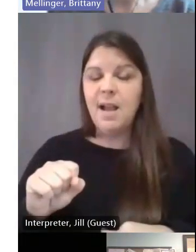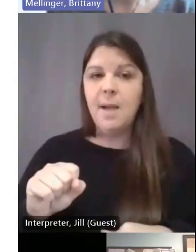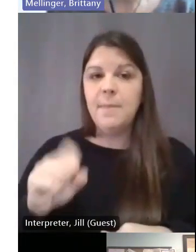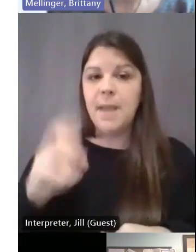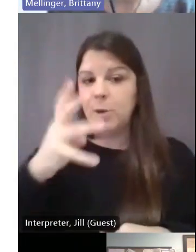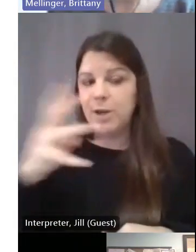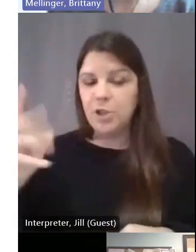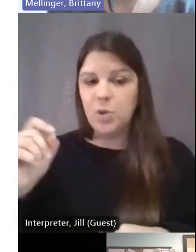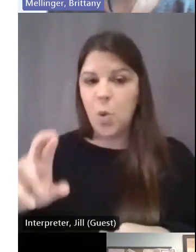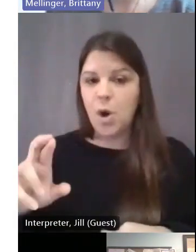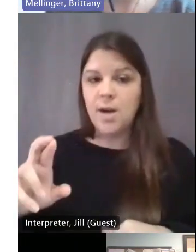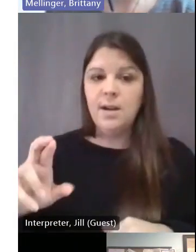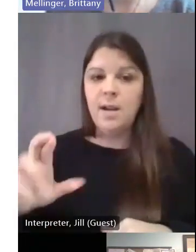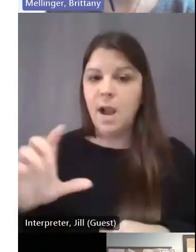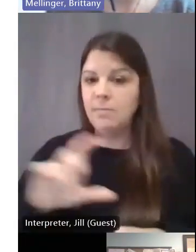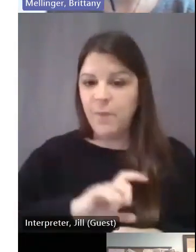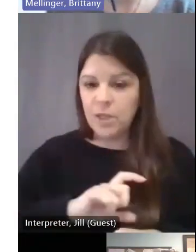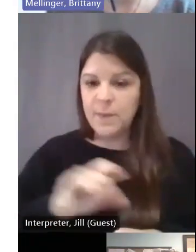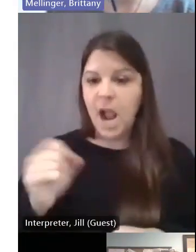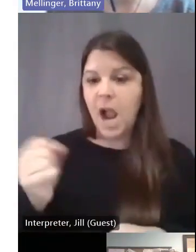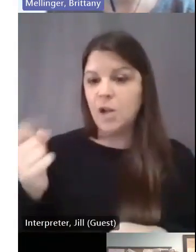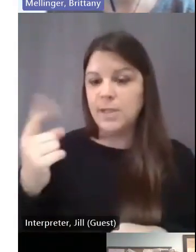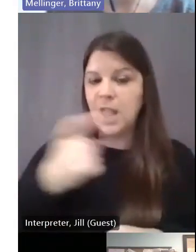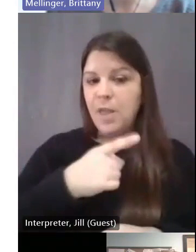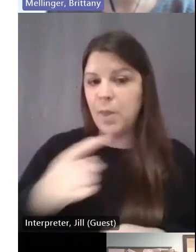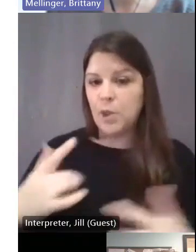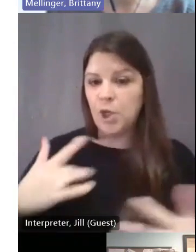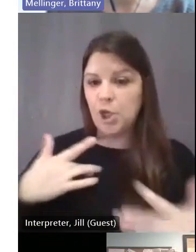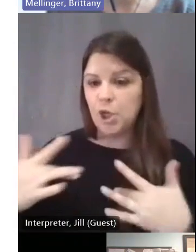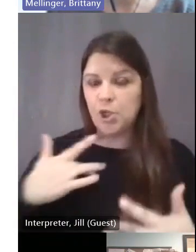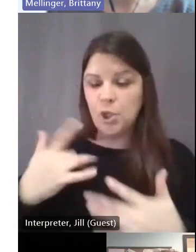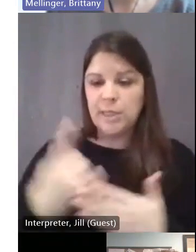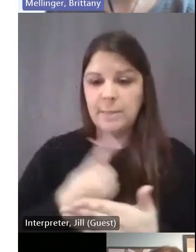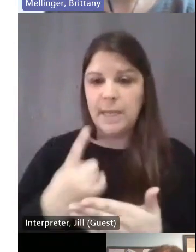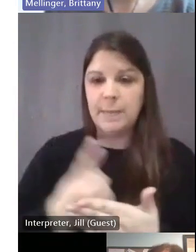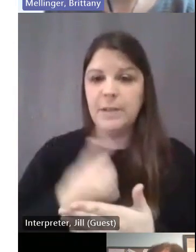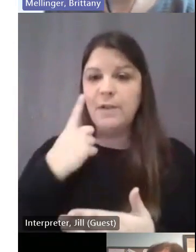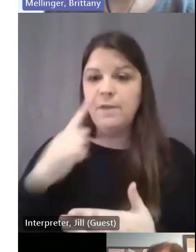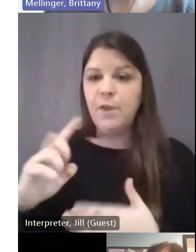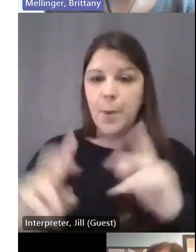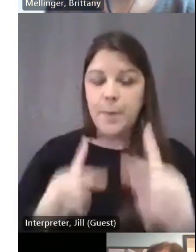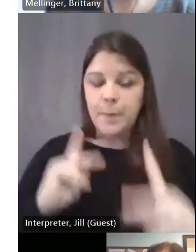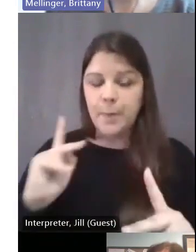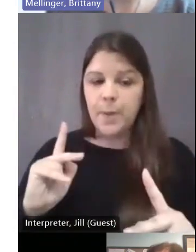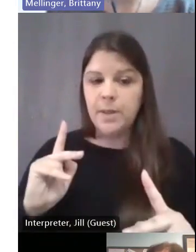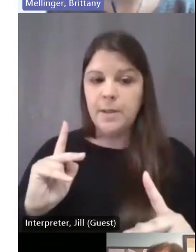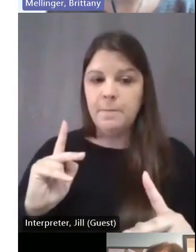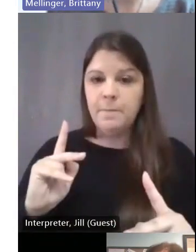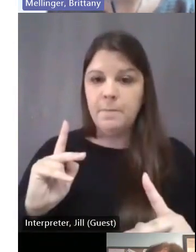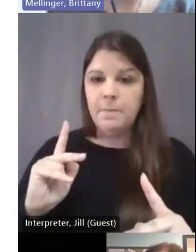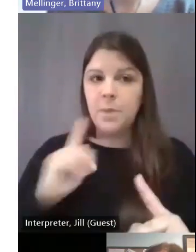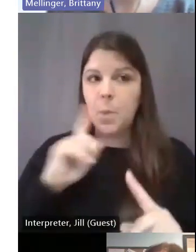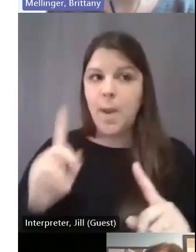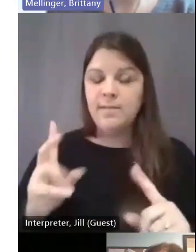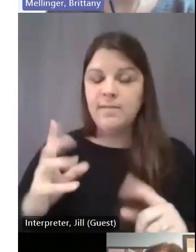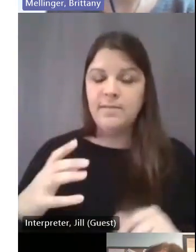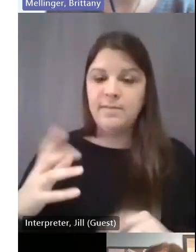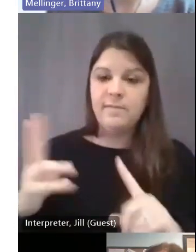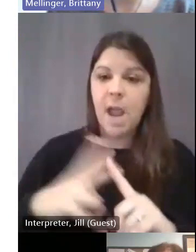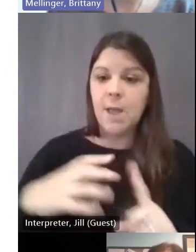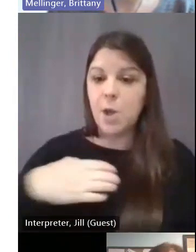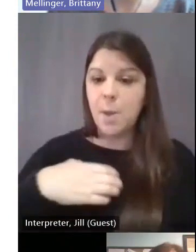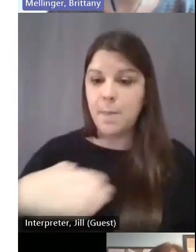Enforcement. So I know those are concerns sometimes for individuals when filing a complaint,